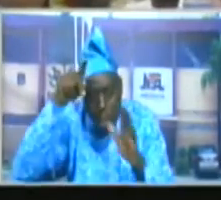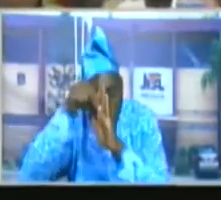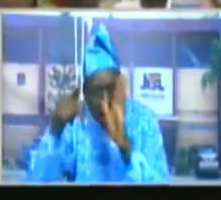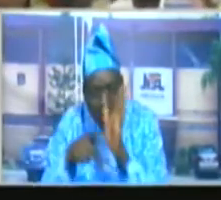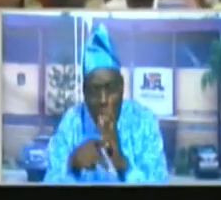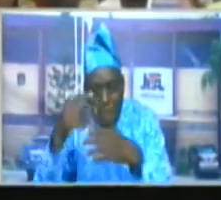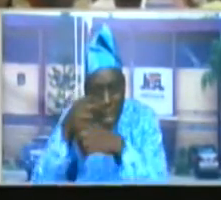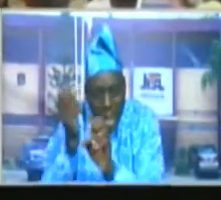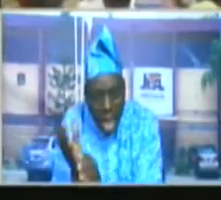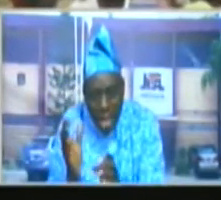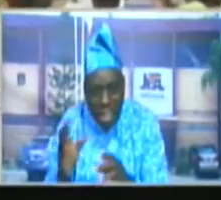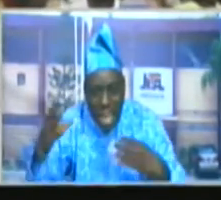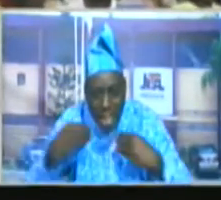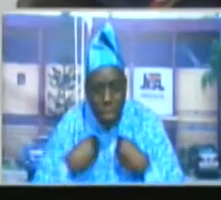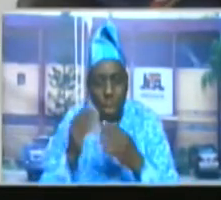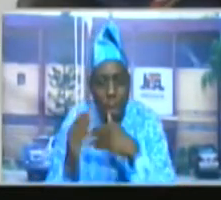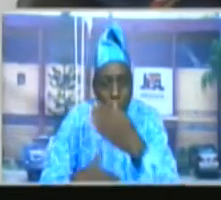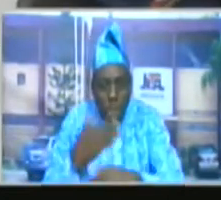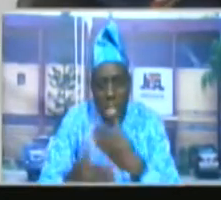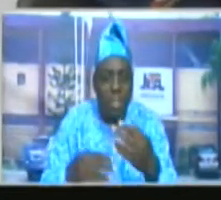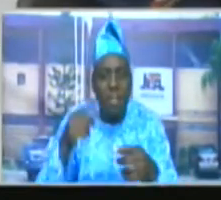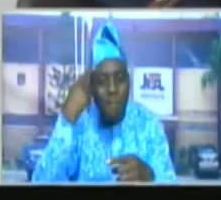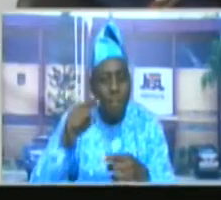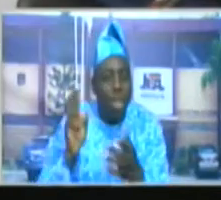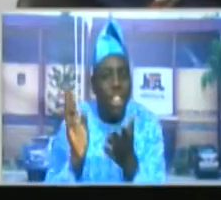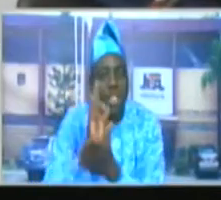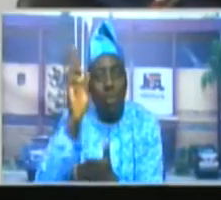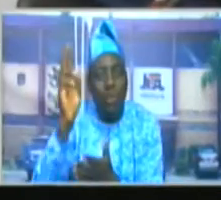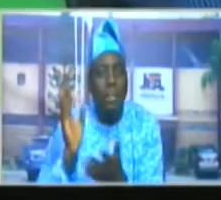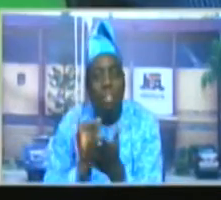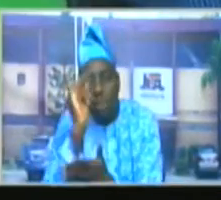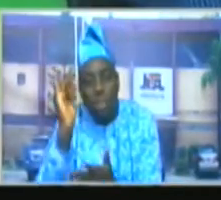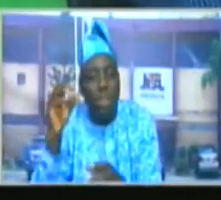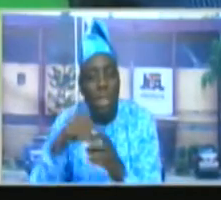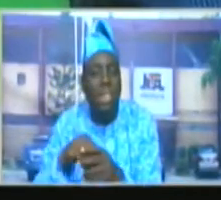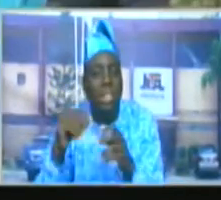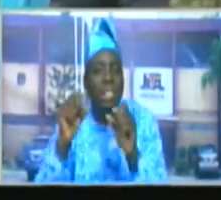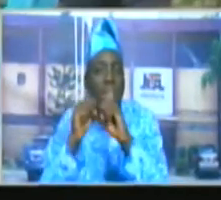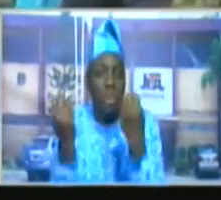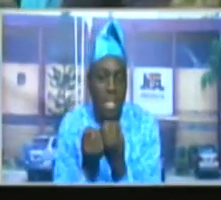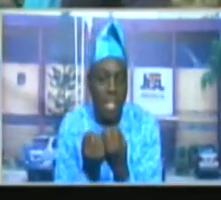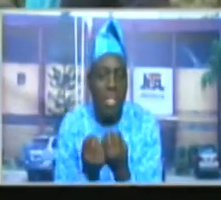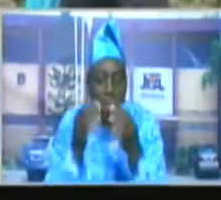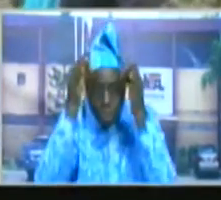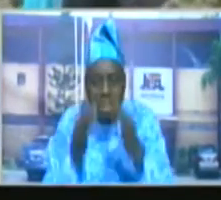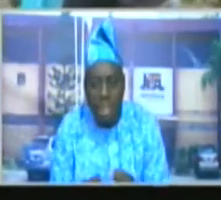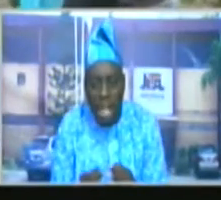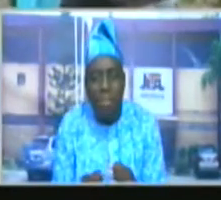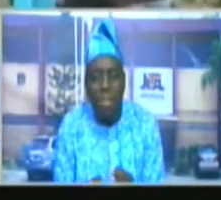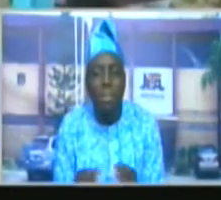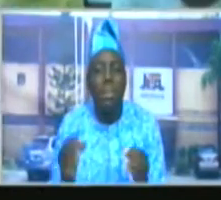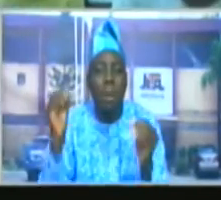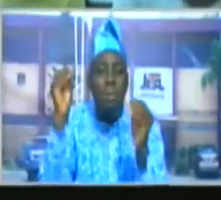admission process from tertiary institutions across the country, and the decision to take here will determine the fate of more than